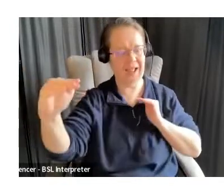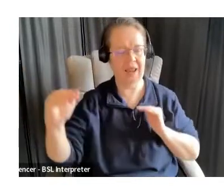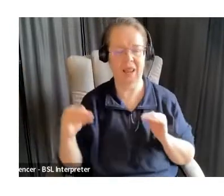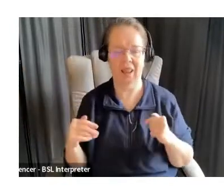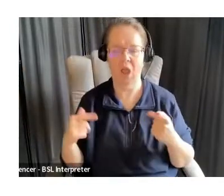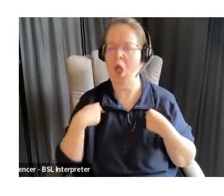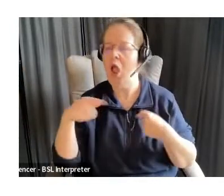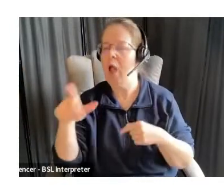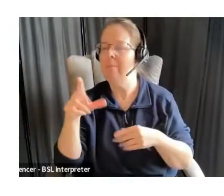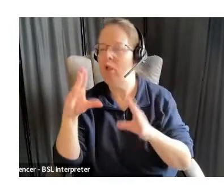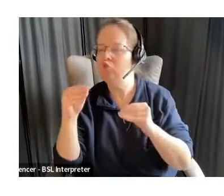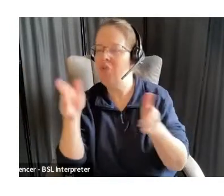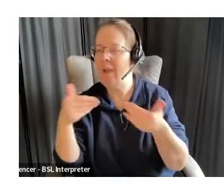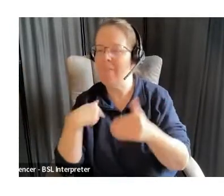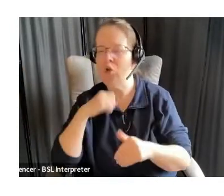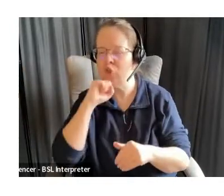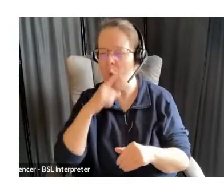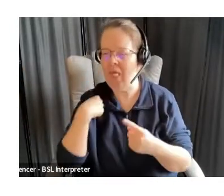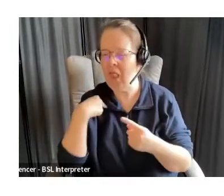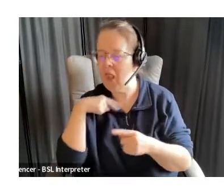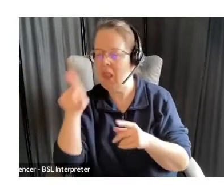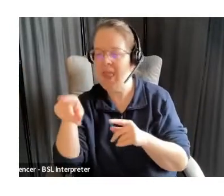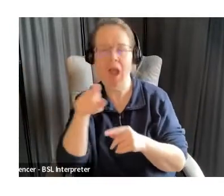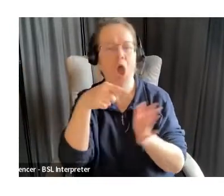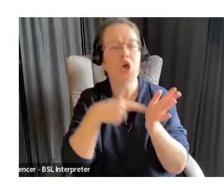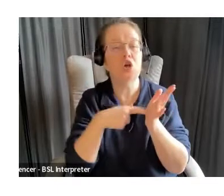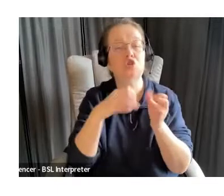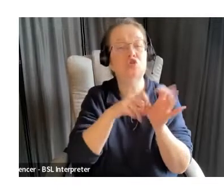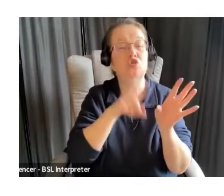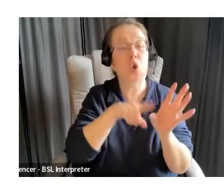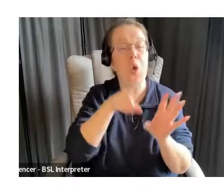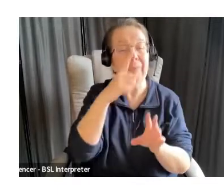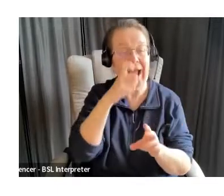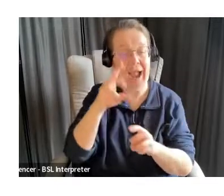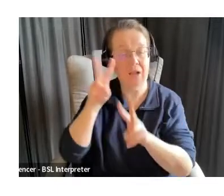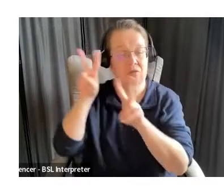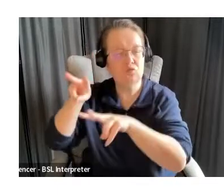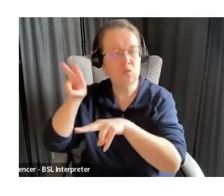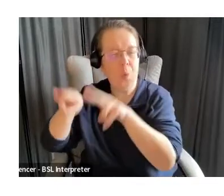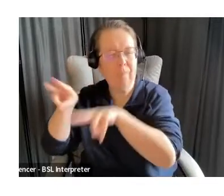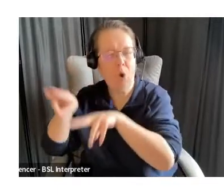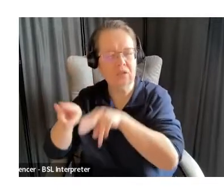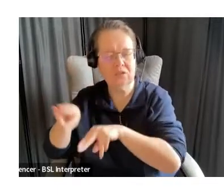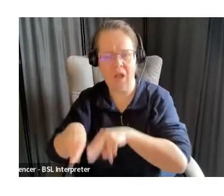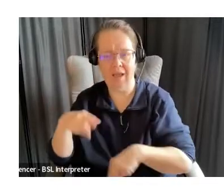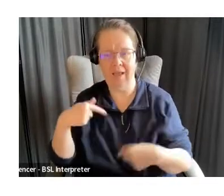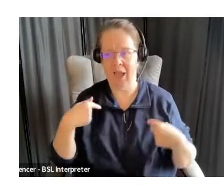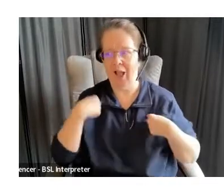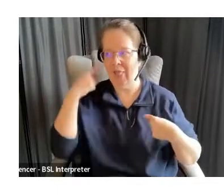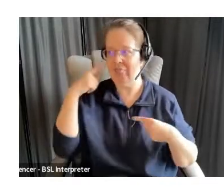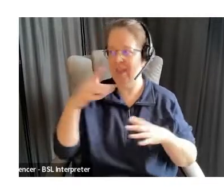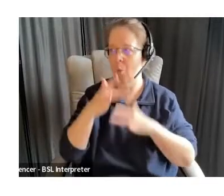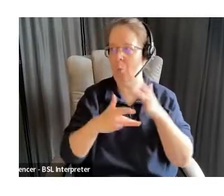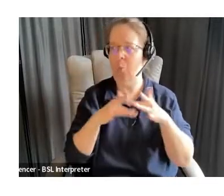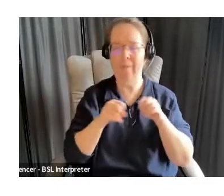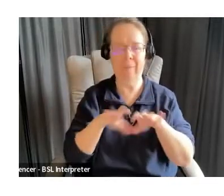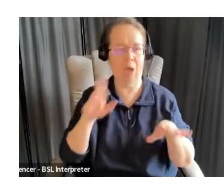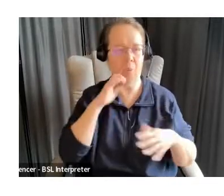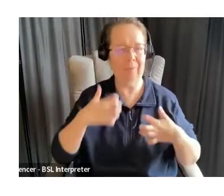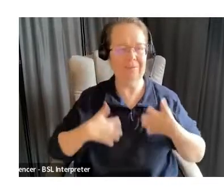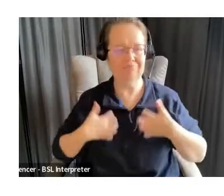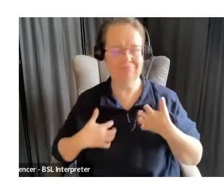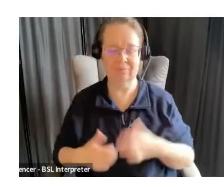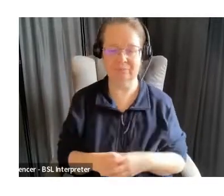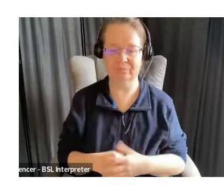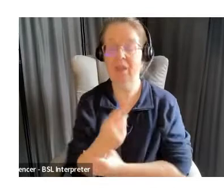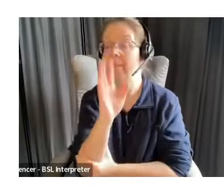in the chat box, but again, Toby, if you could just monitor it and let me know. I think this is going to be an interesting webinar today. So learning